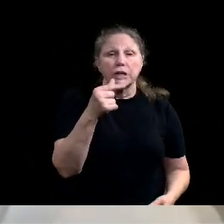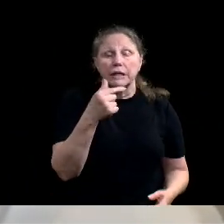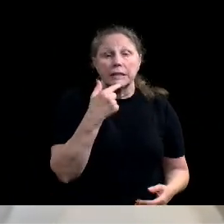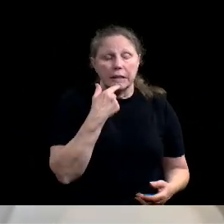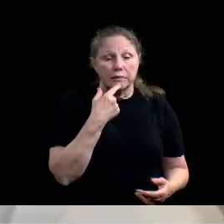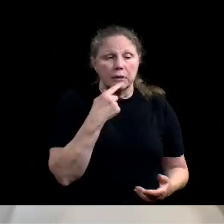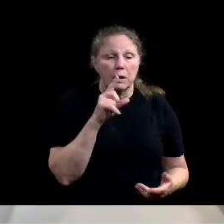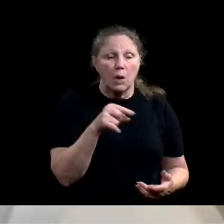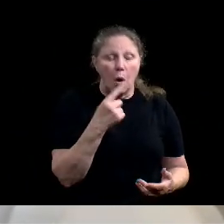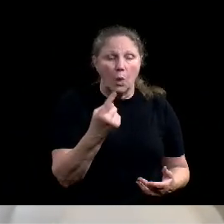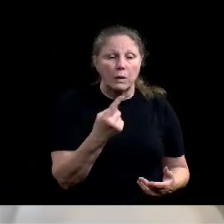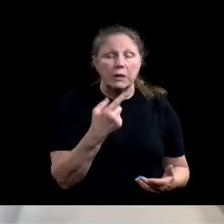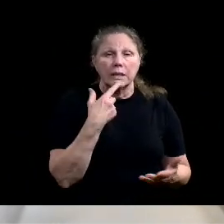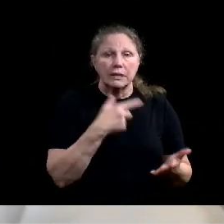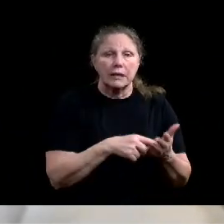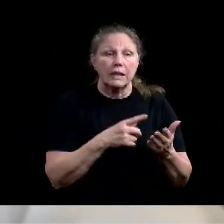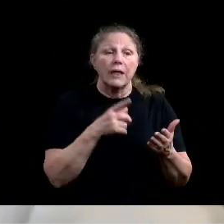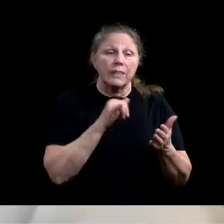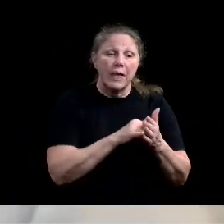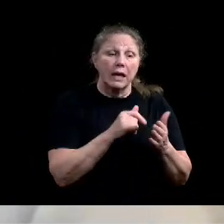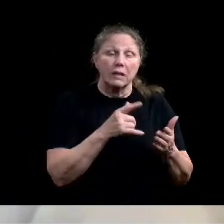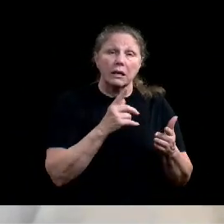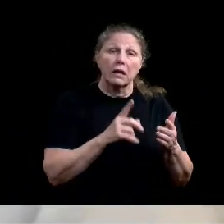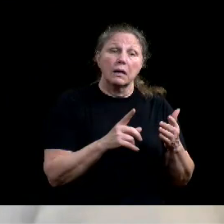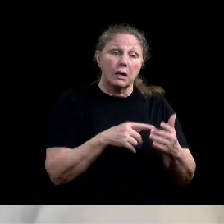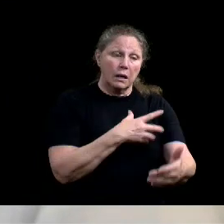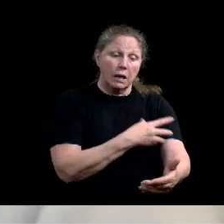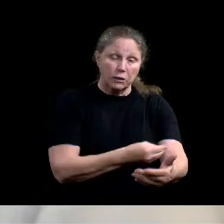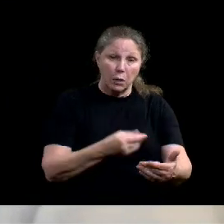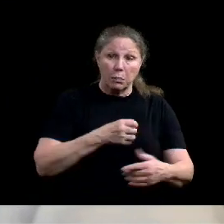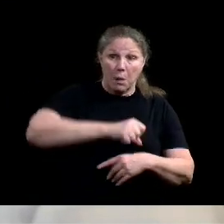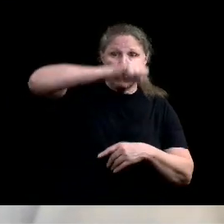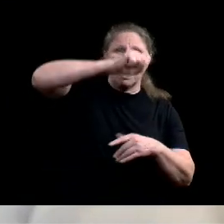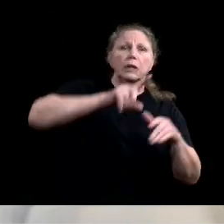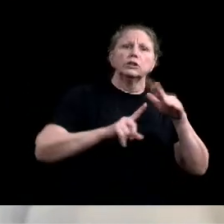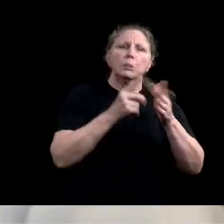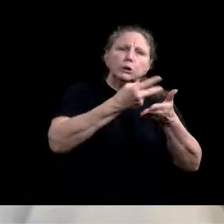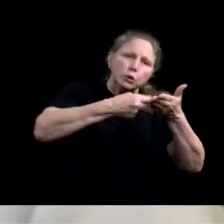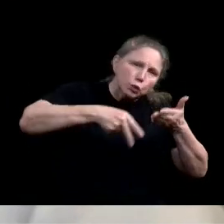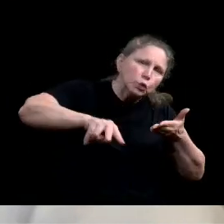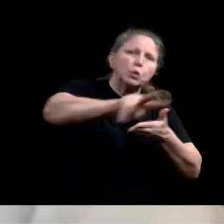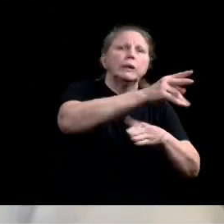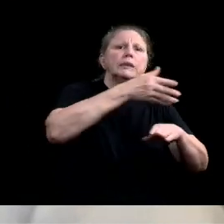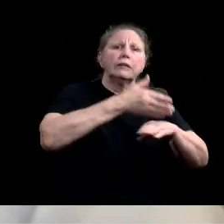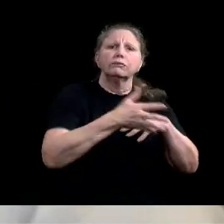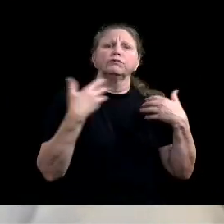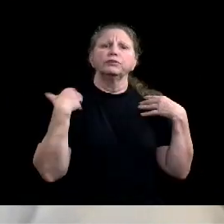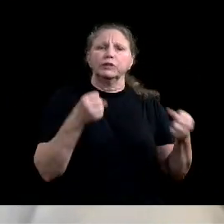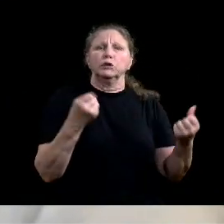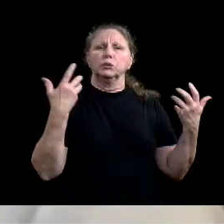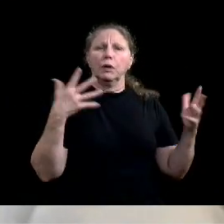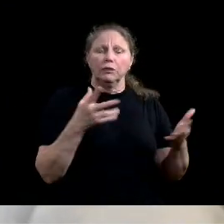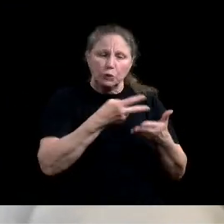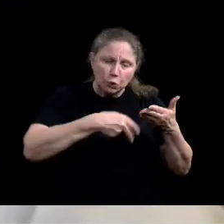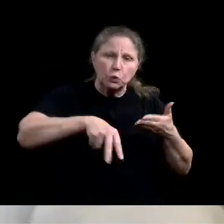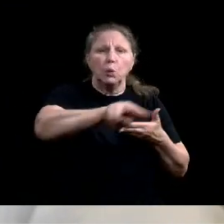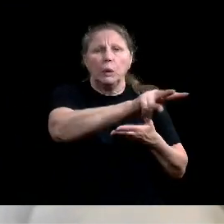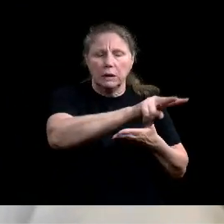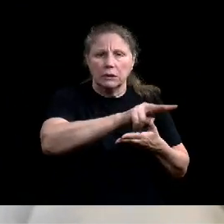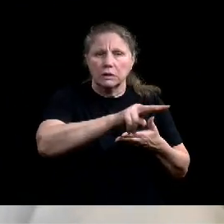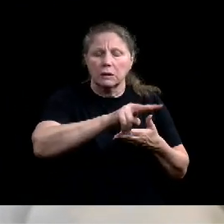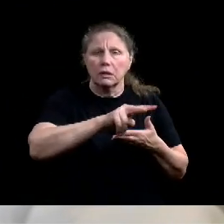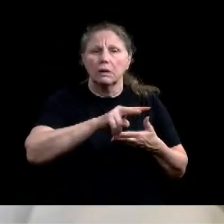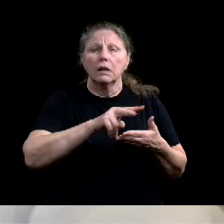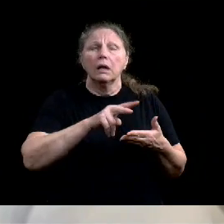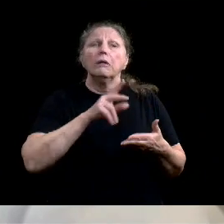onset, that IgG, if it's positive, it likely, but shows that a person is immune, but